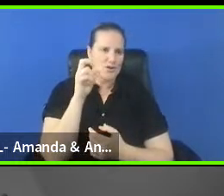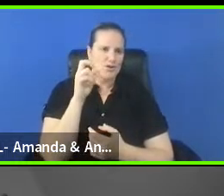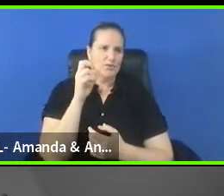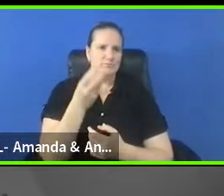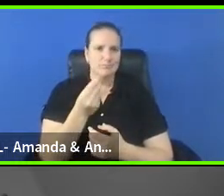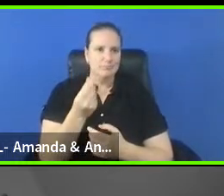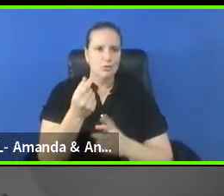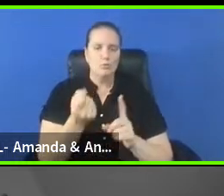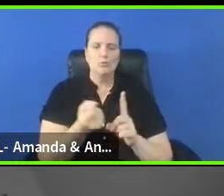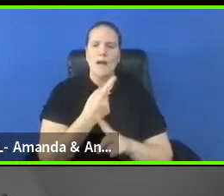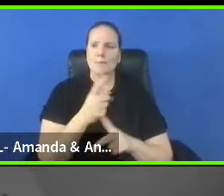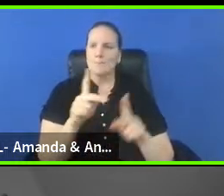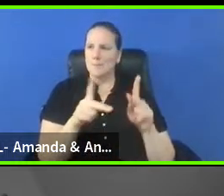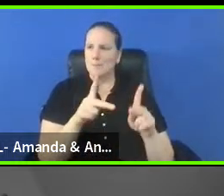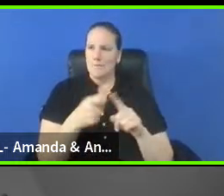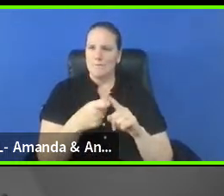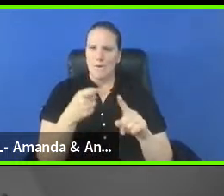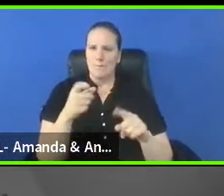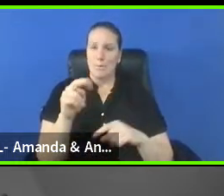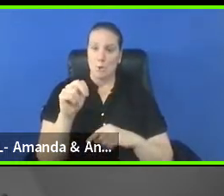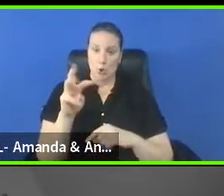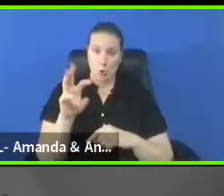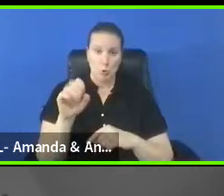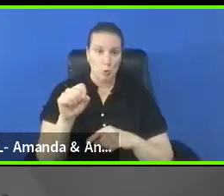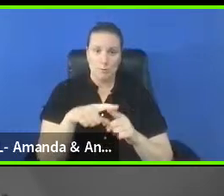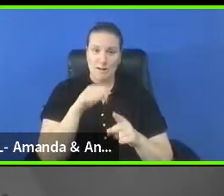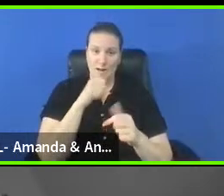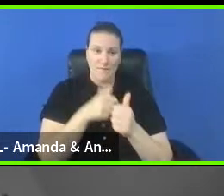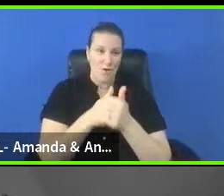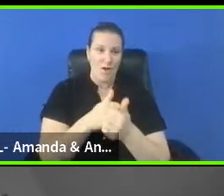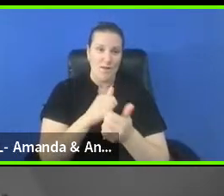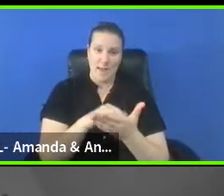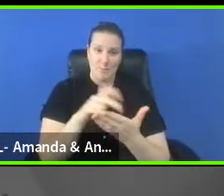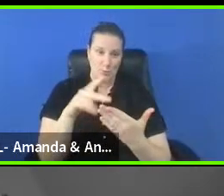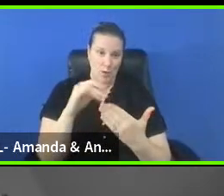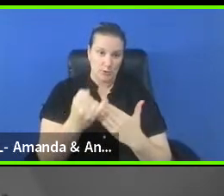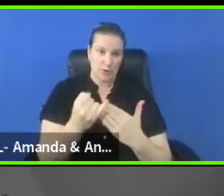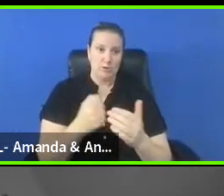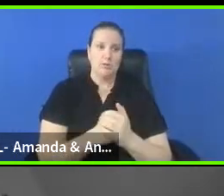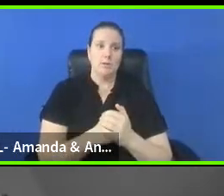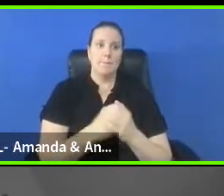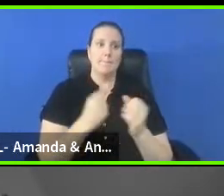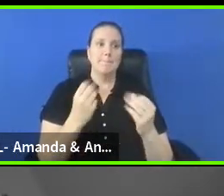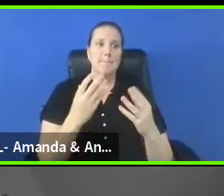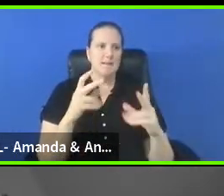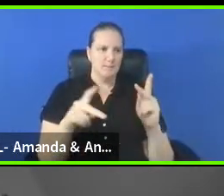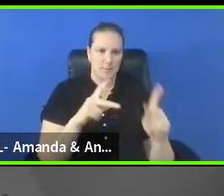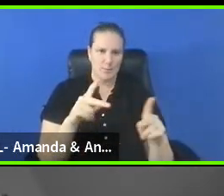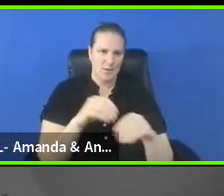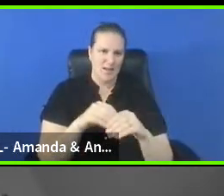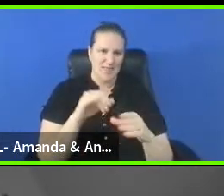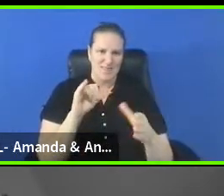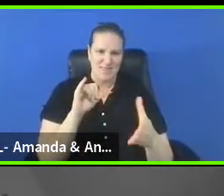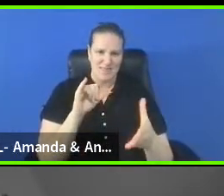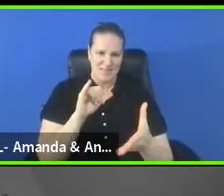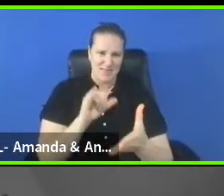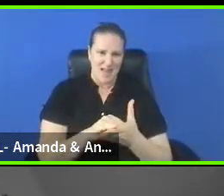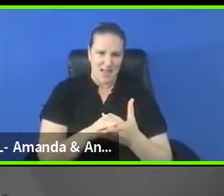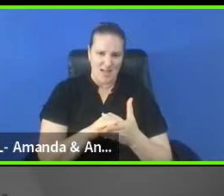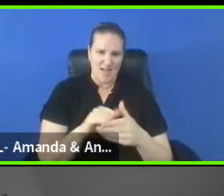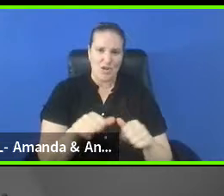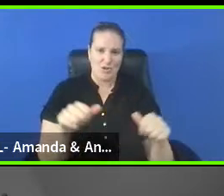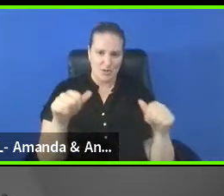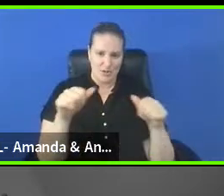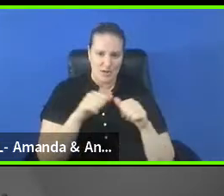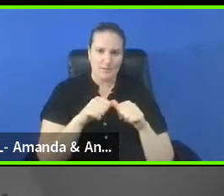just random snippets from the news, but I haven't been following the project. A lot of the folks were in that kind of area